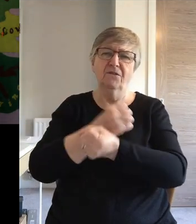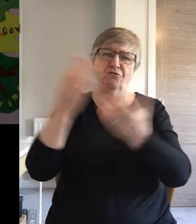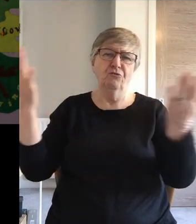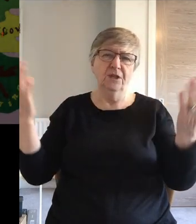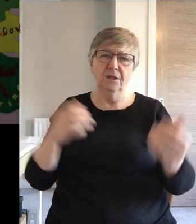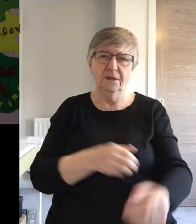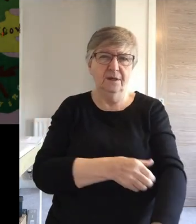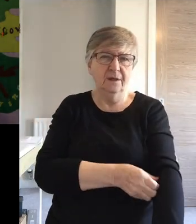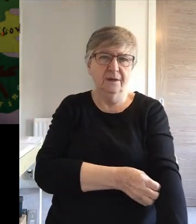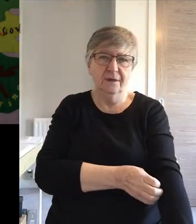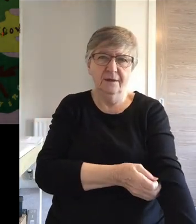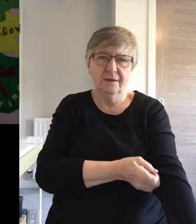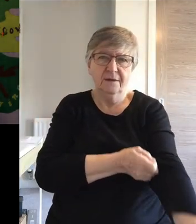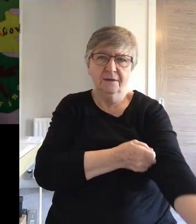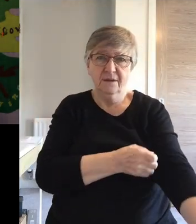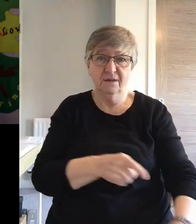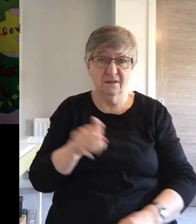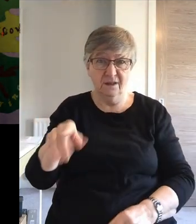freedom.